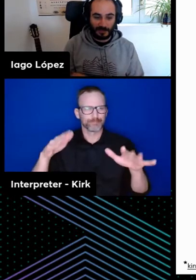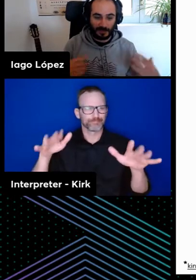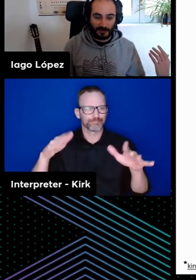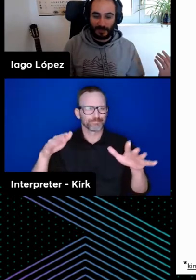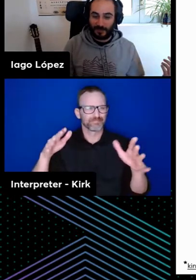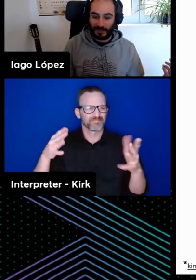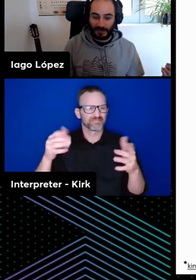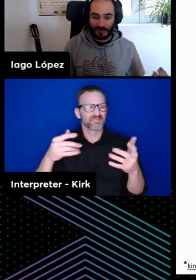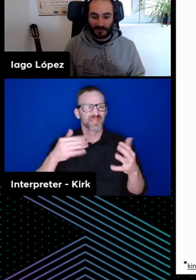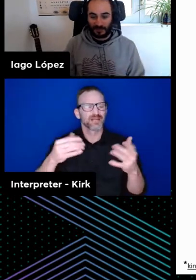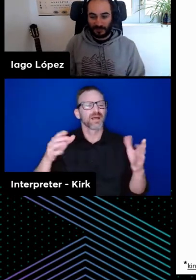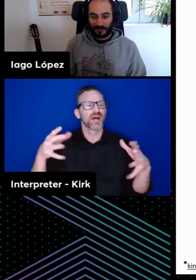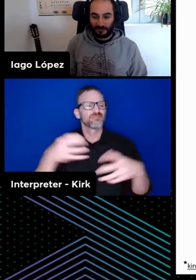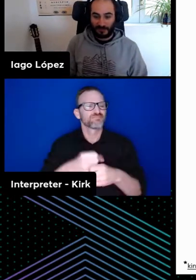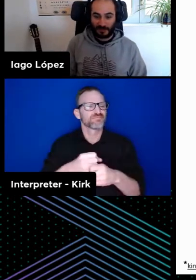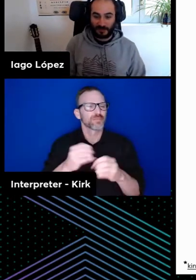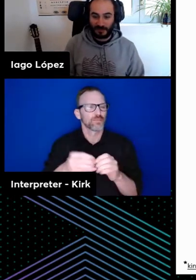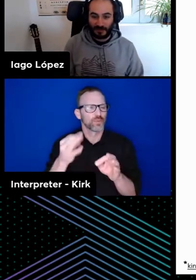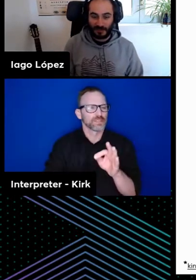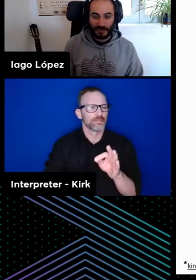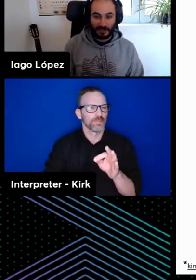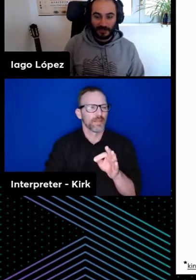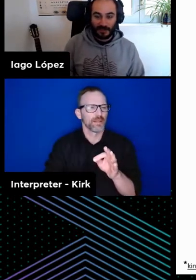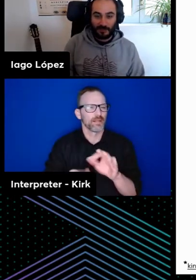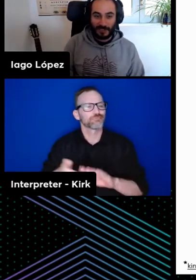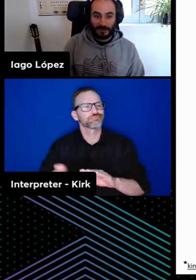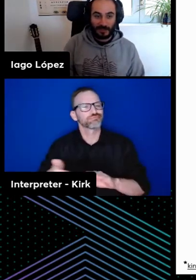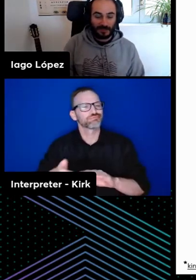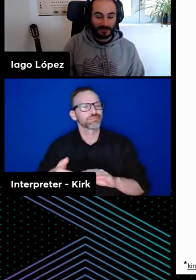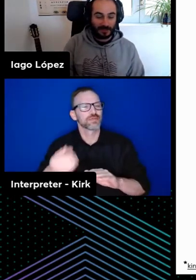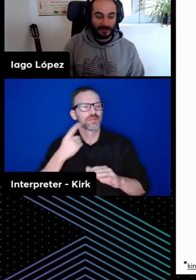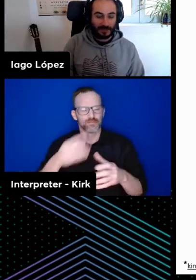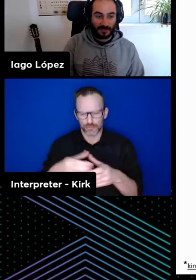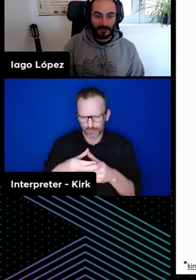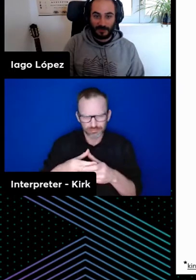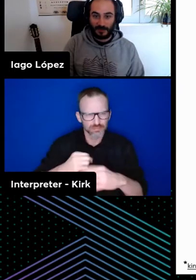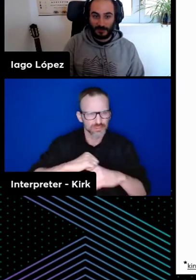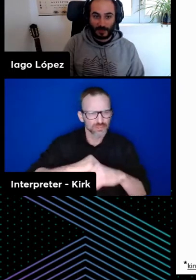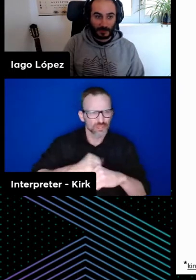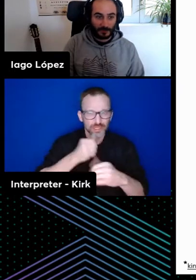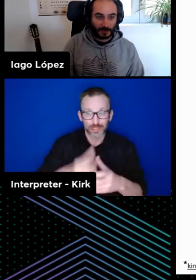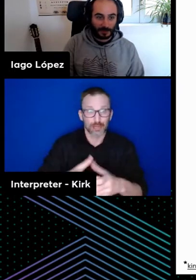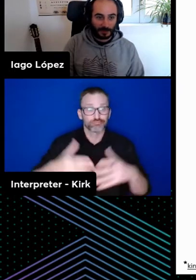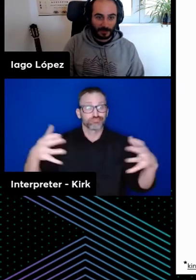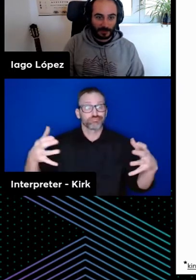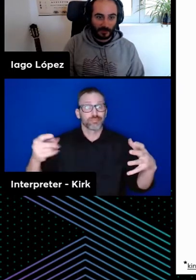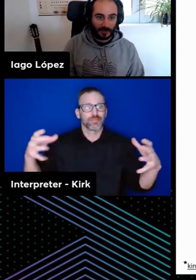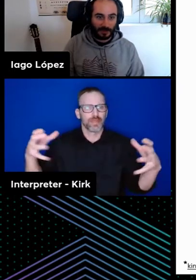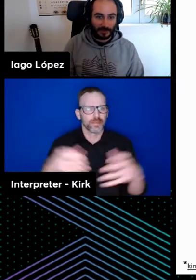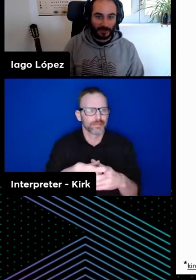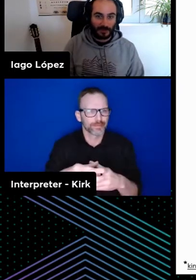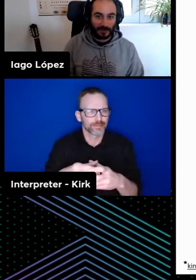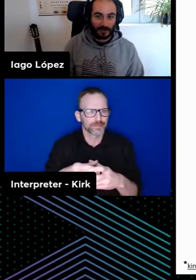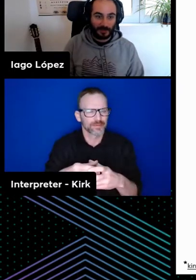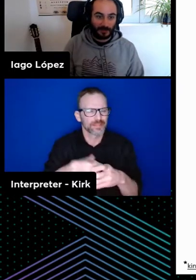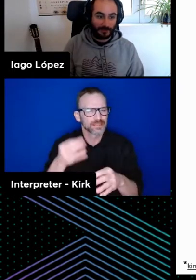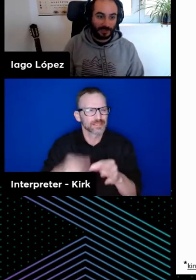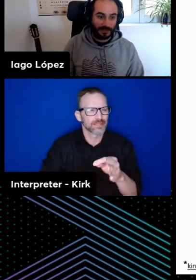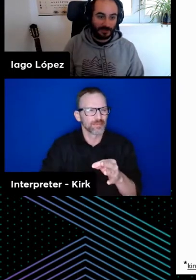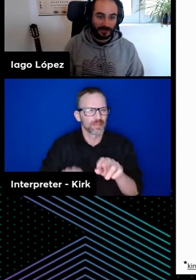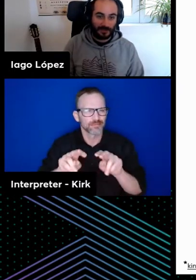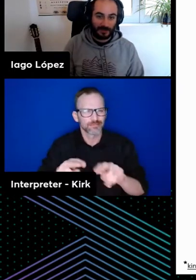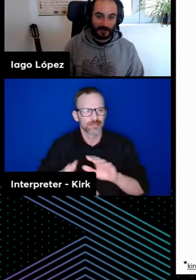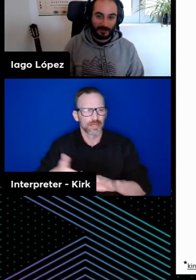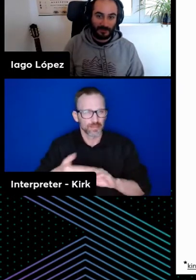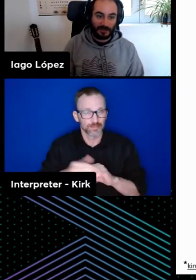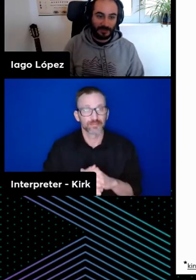yeah, just simplify operations and for security and management at scale. So one of the things that a container Linux